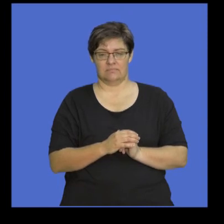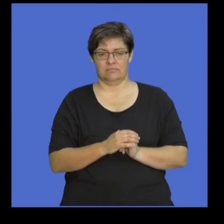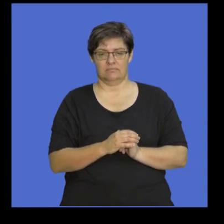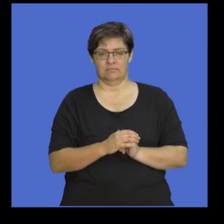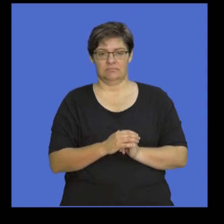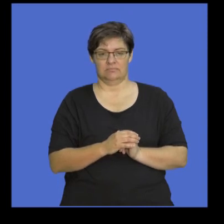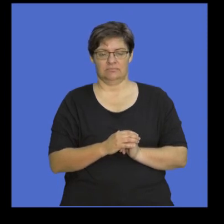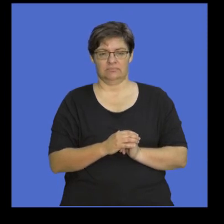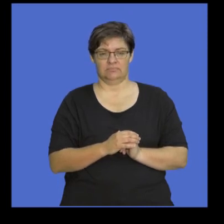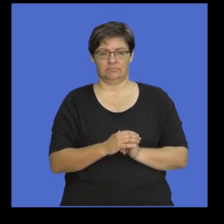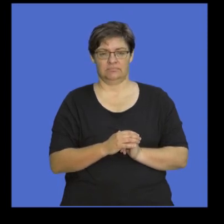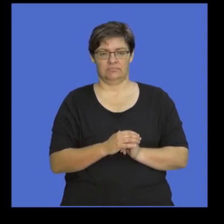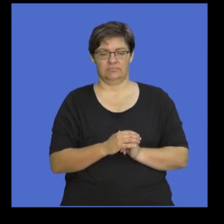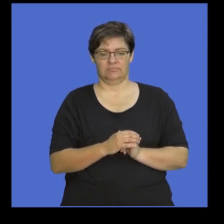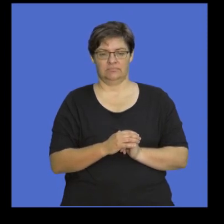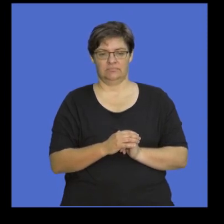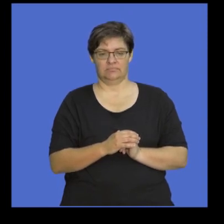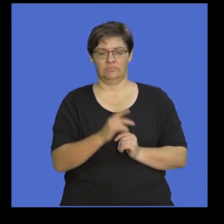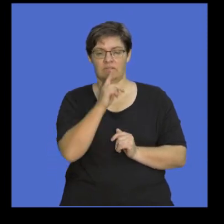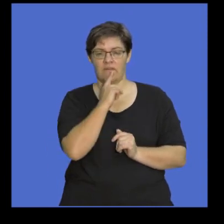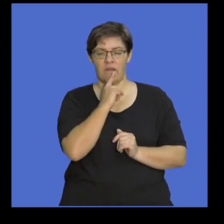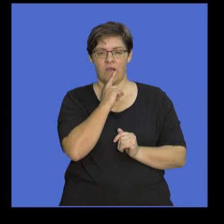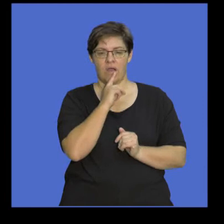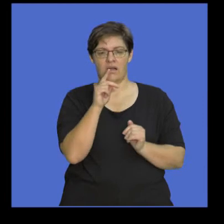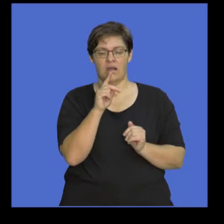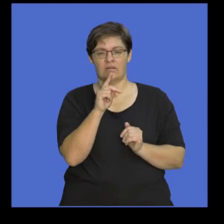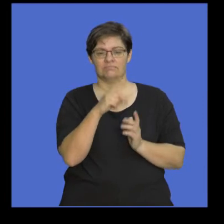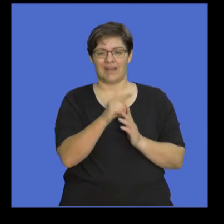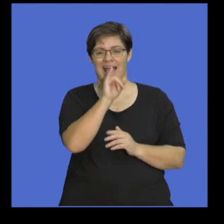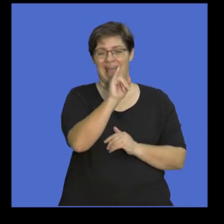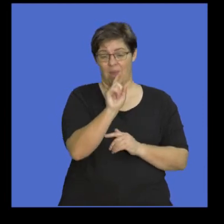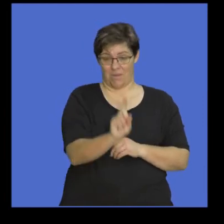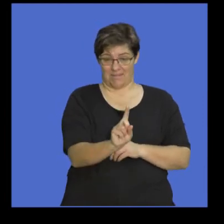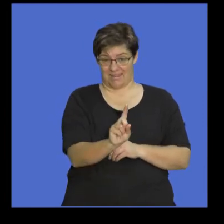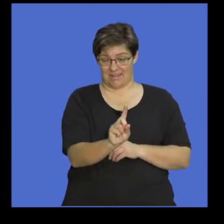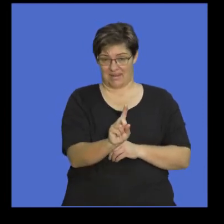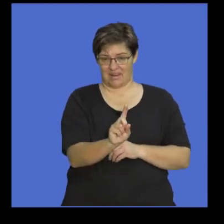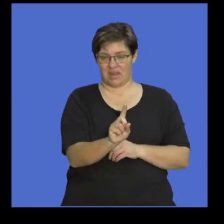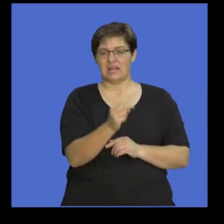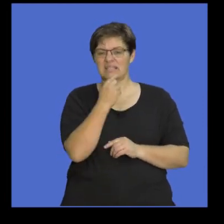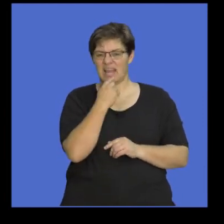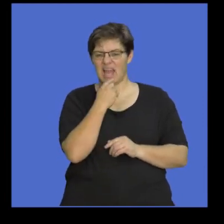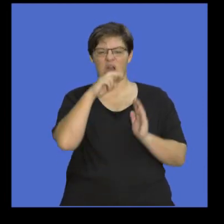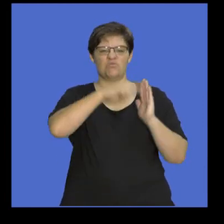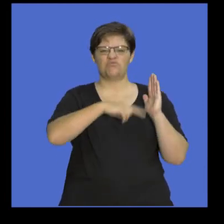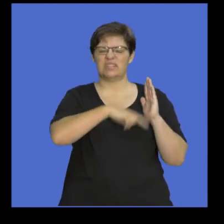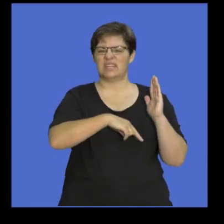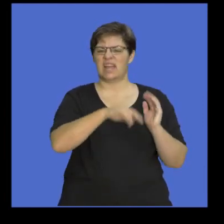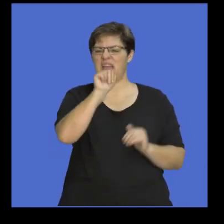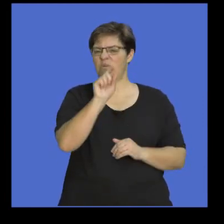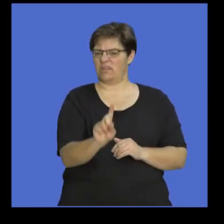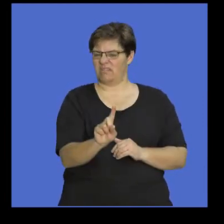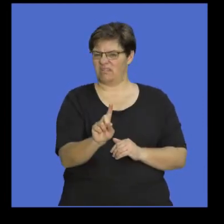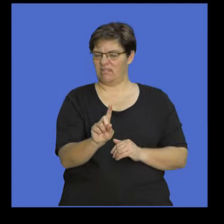okay? And then when we talk in terms of notation about I1, sometimes it will say the reading on